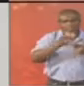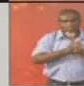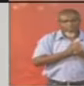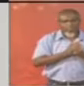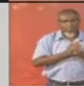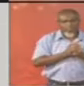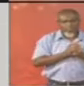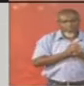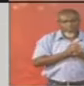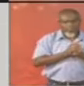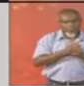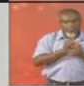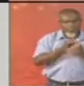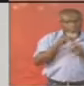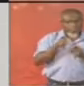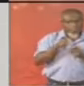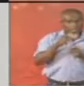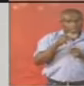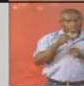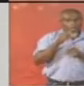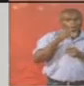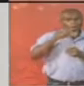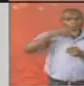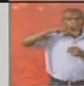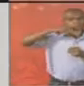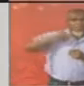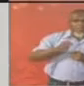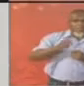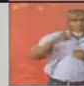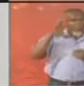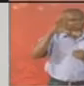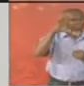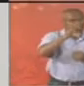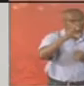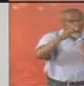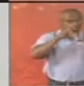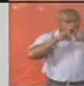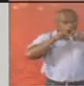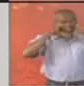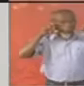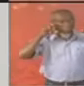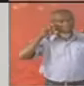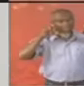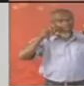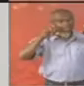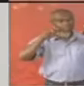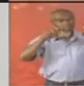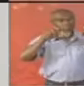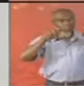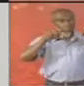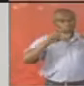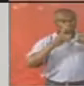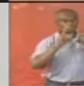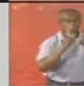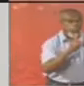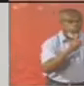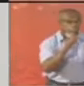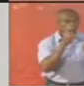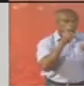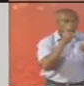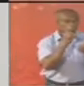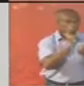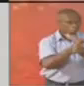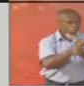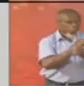did not wear their masks whenever they presented to work, and they would wear their masks when they were leaving the office to return home.